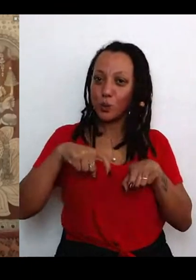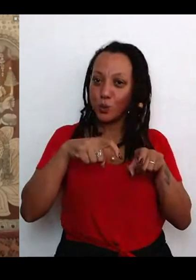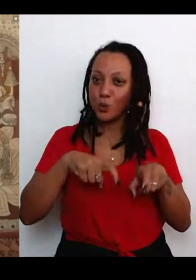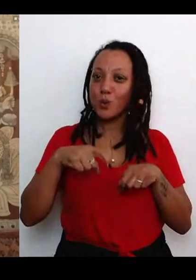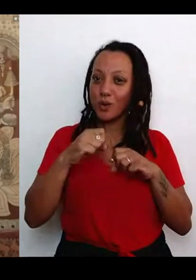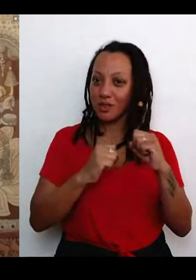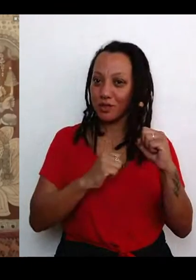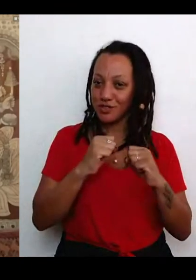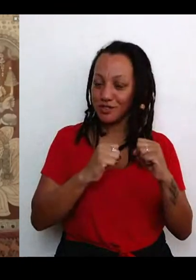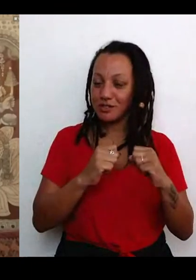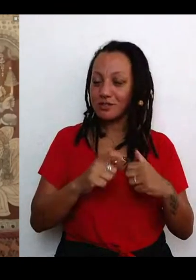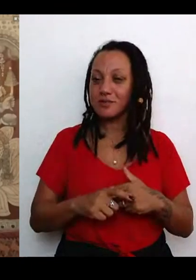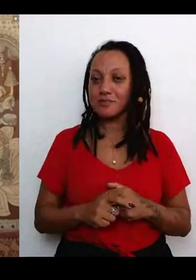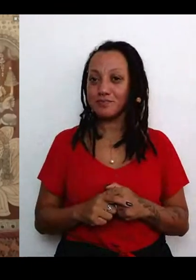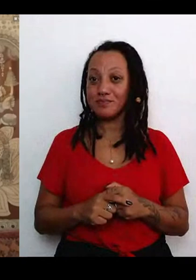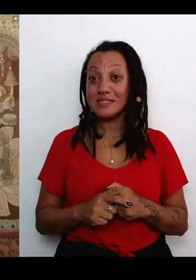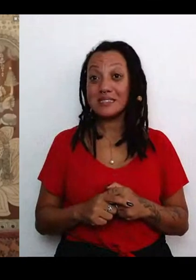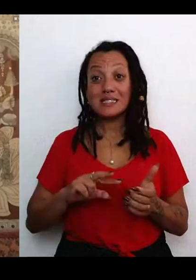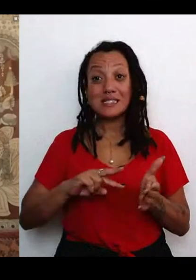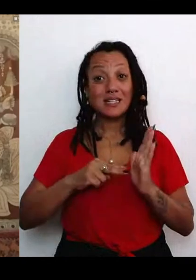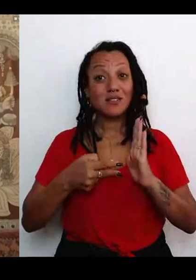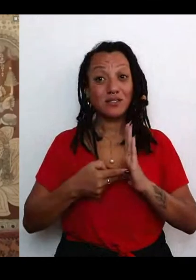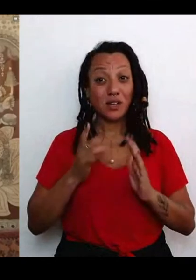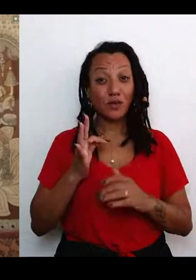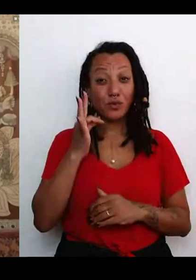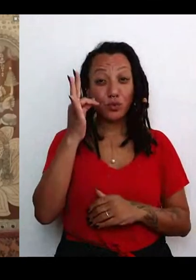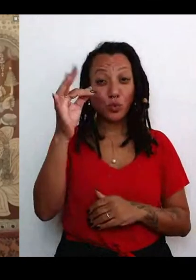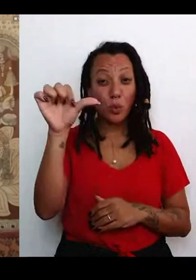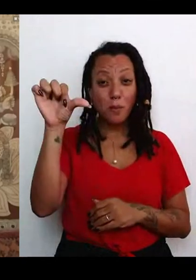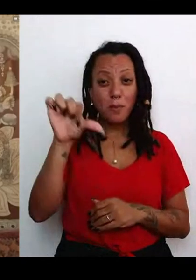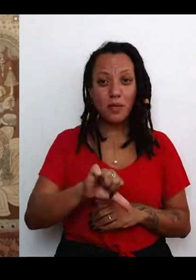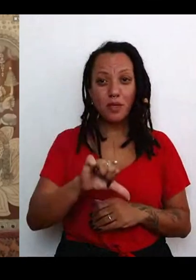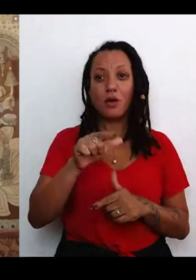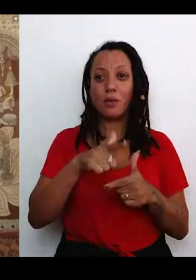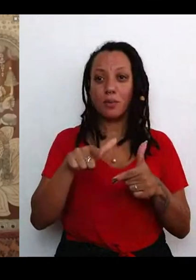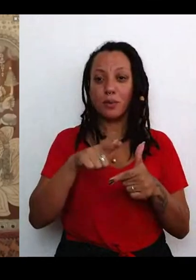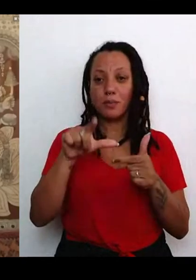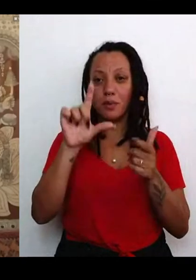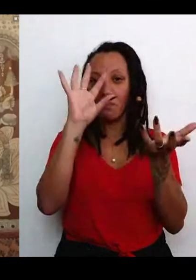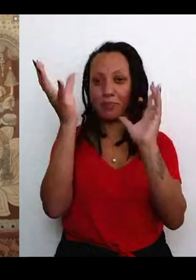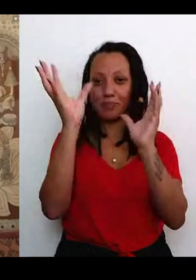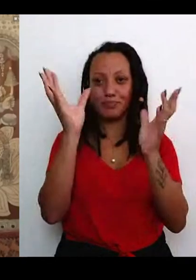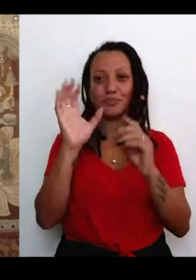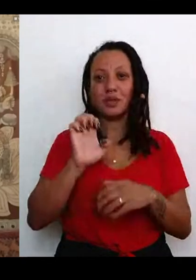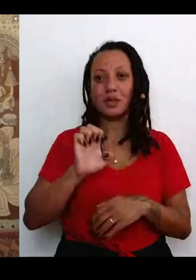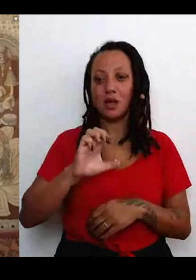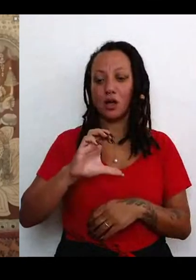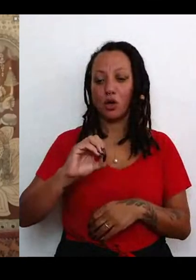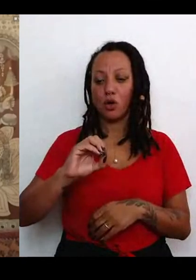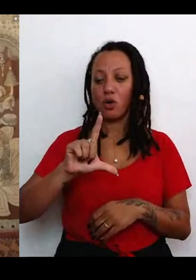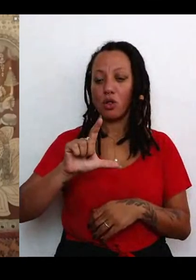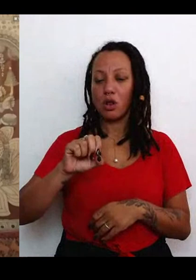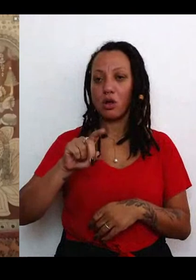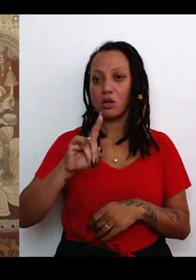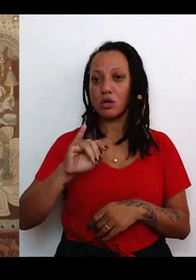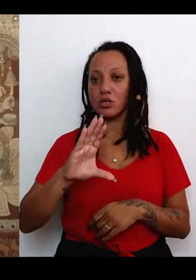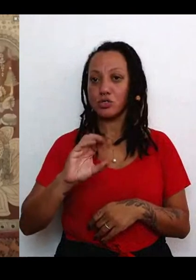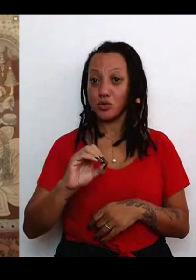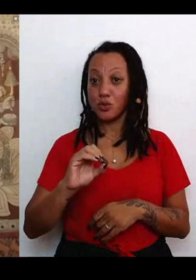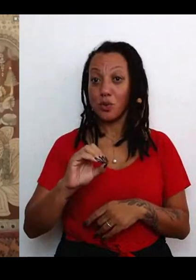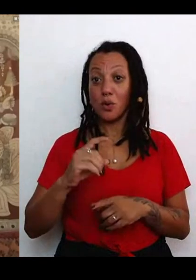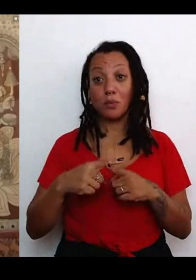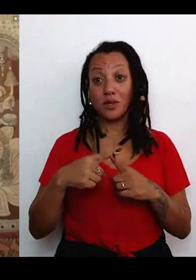economic problems with producers the separation and alienation of wealth from those who create real wealth